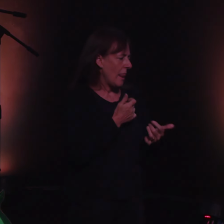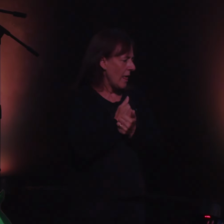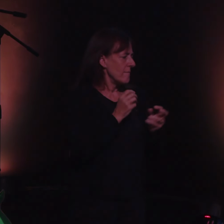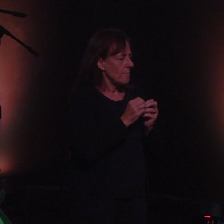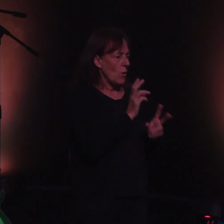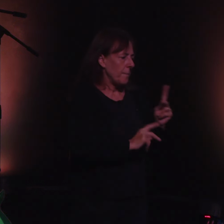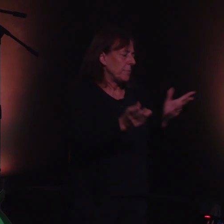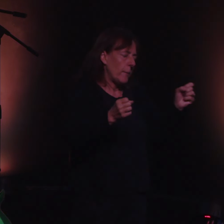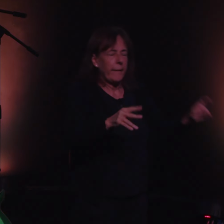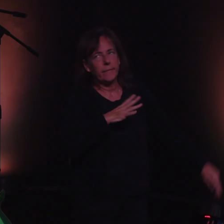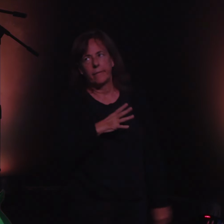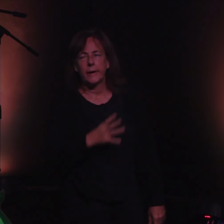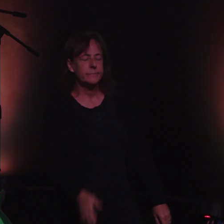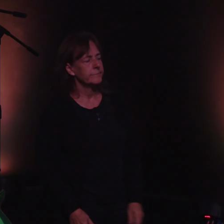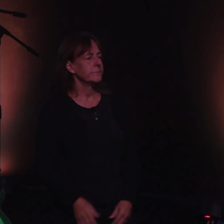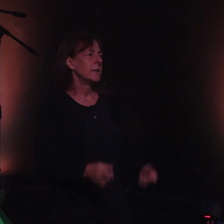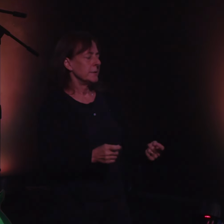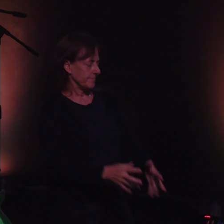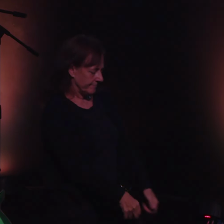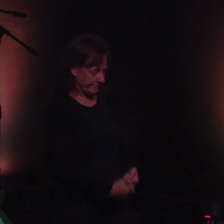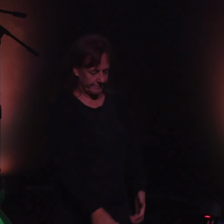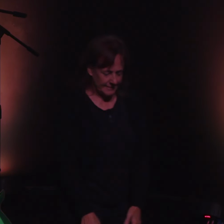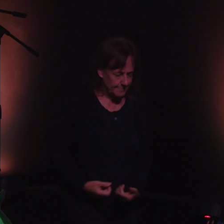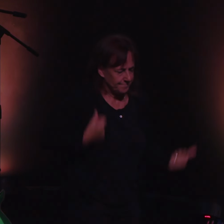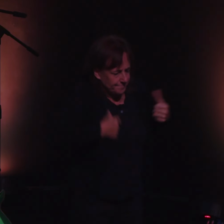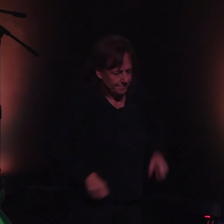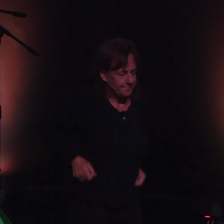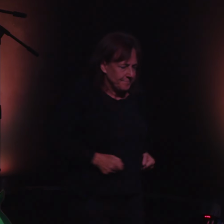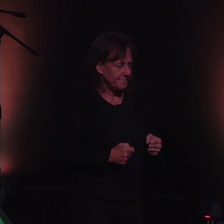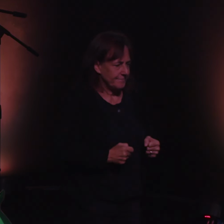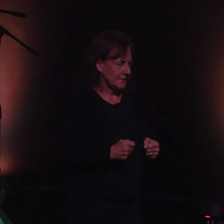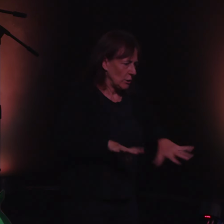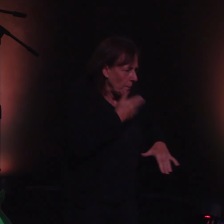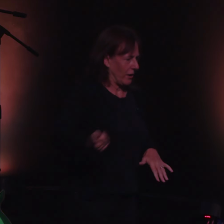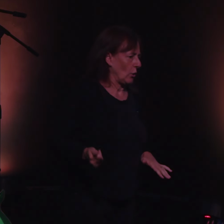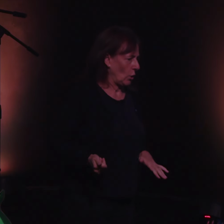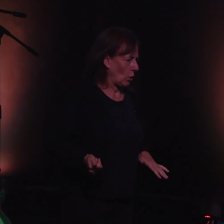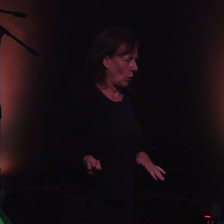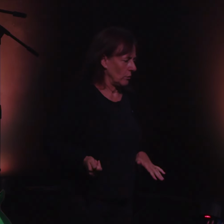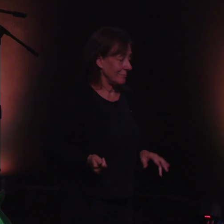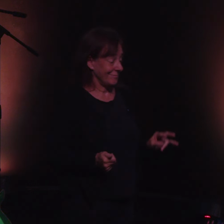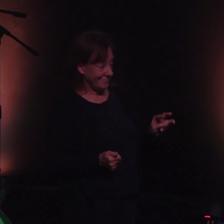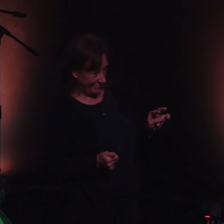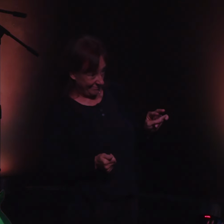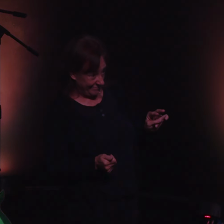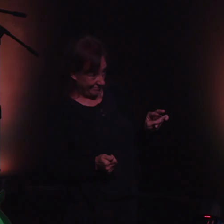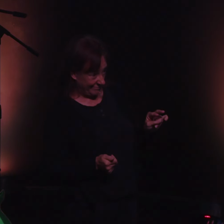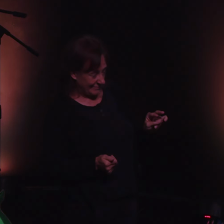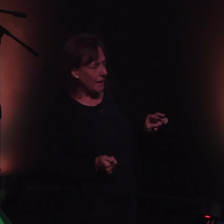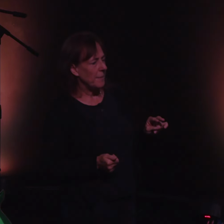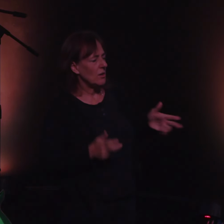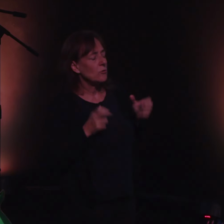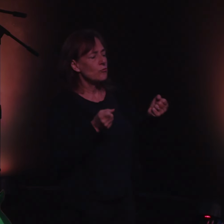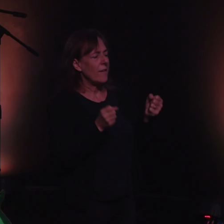better. Okay, I'll kind of strap up my boots here and I'll go out and try to love some people tomorrow. You know what? When someone cuts me